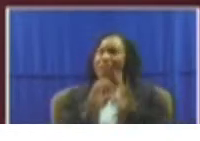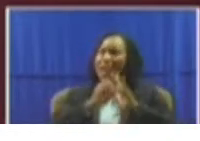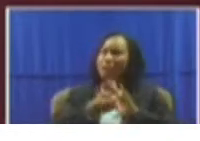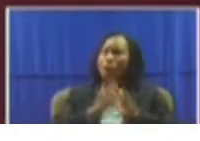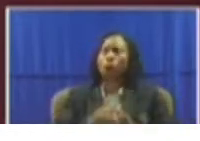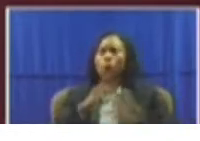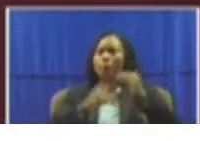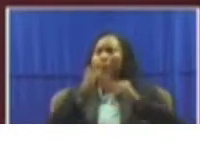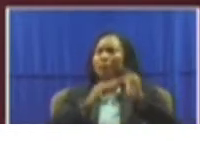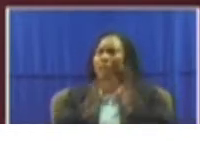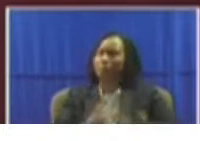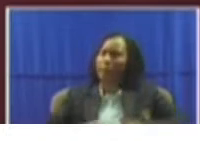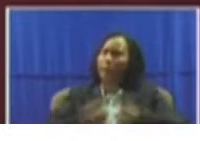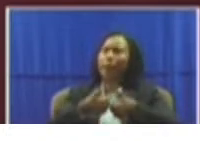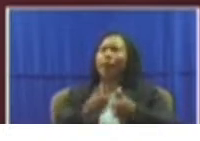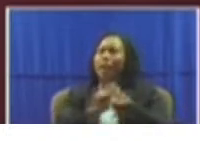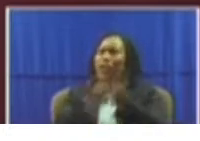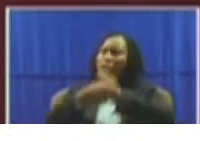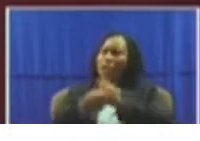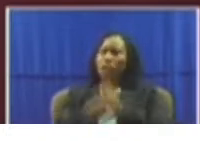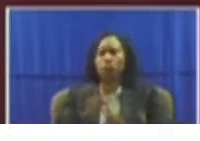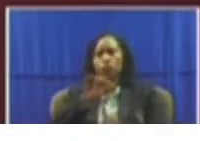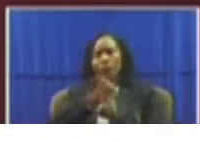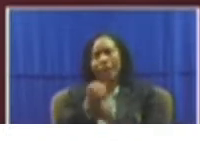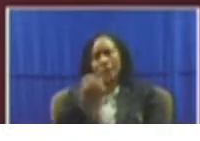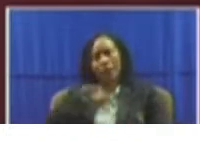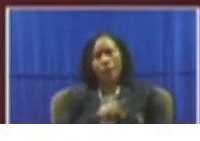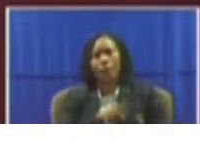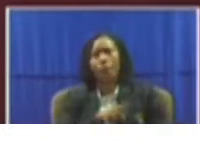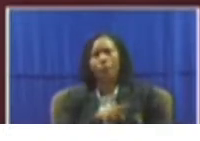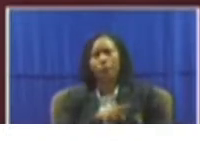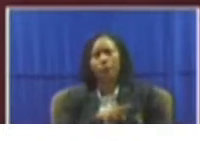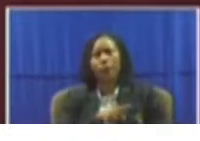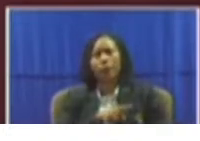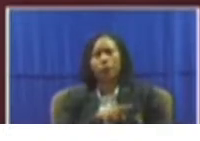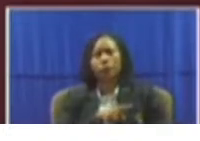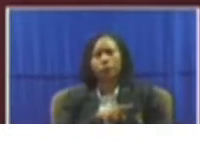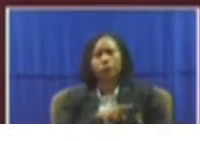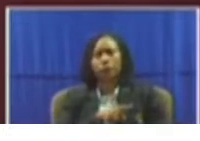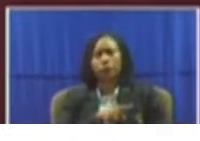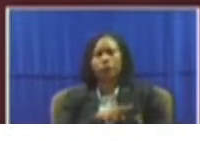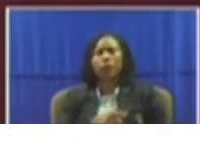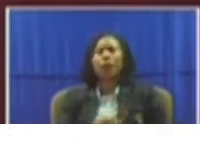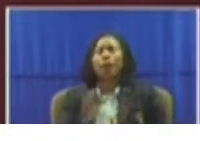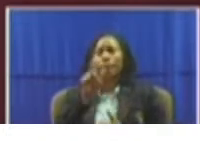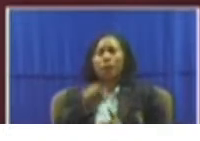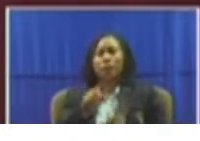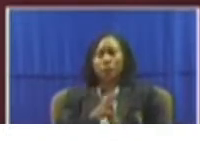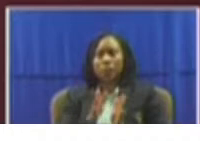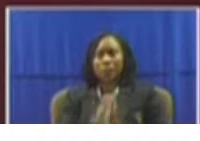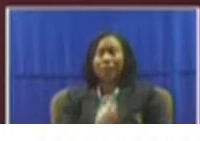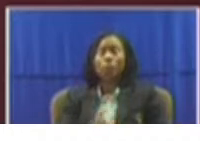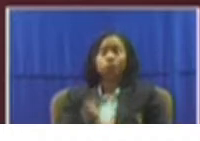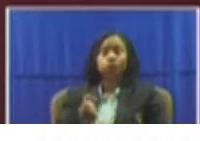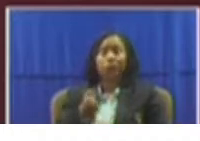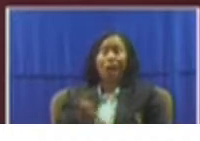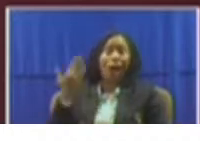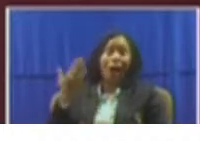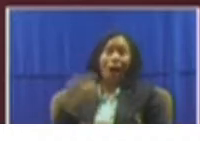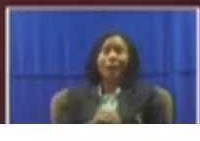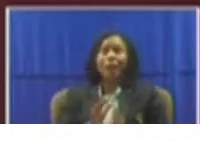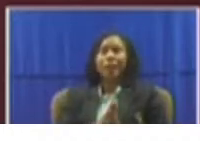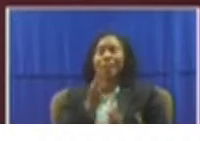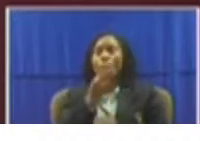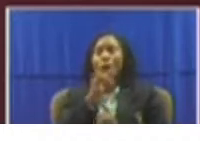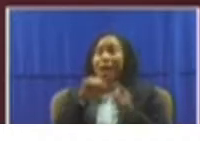society. Honorable Speaker, Henry Wadsworth Longfellow states the following about the nature of impact of